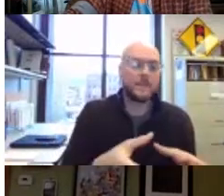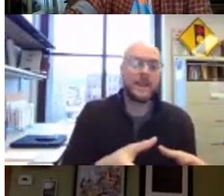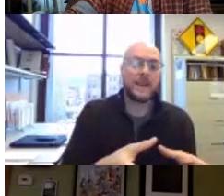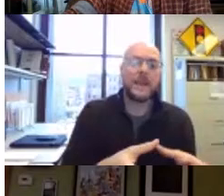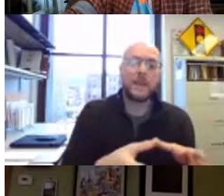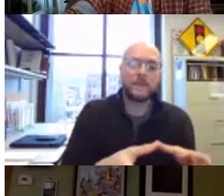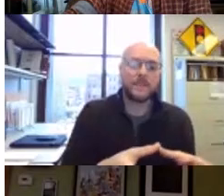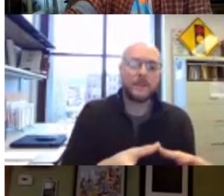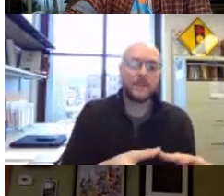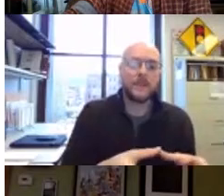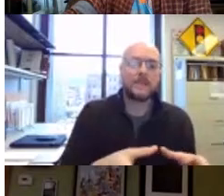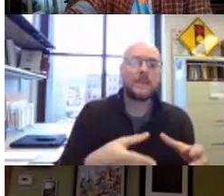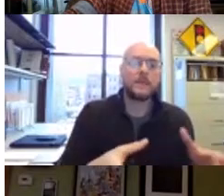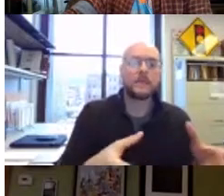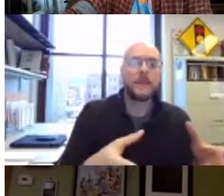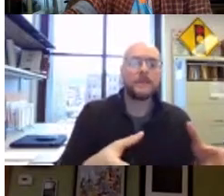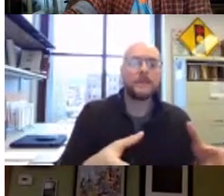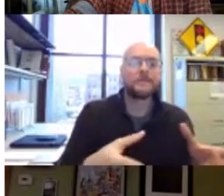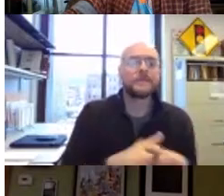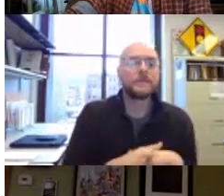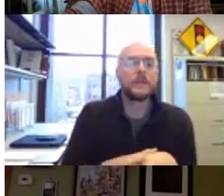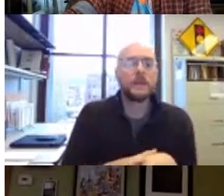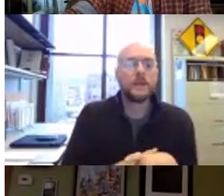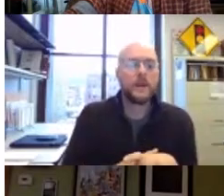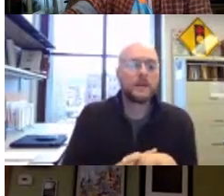more dedicated bike facilities into the typical section.